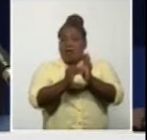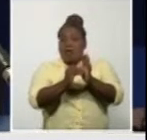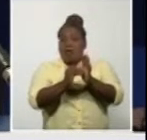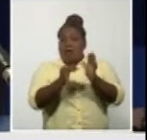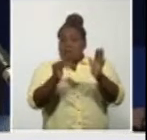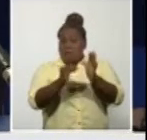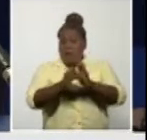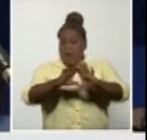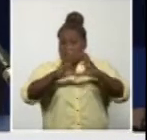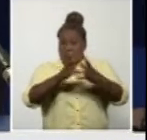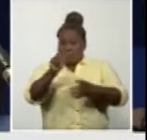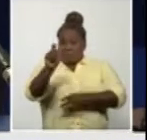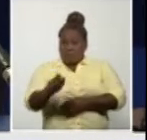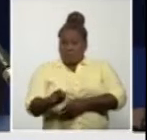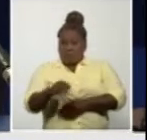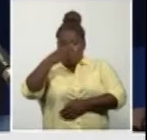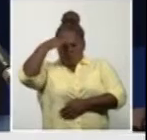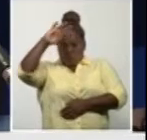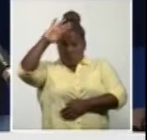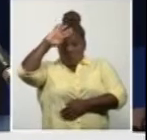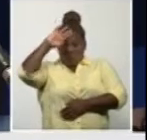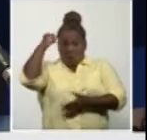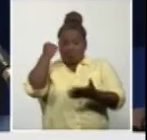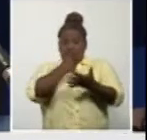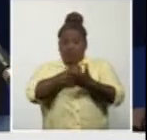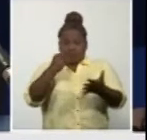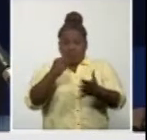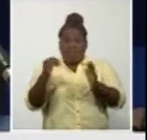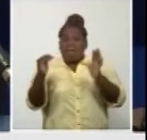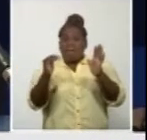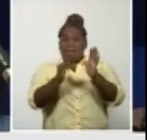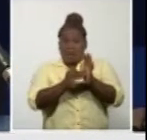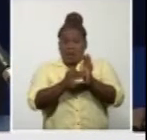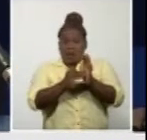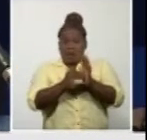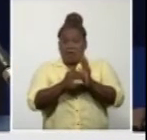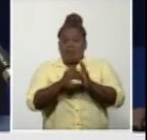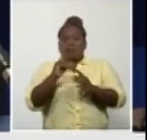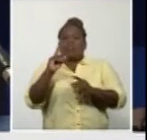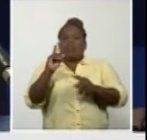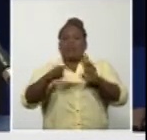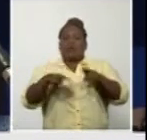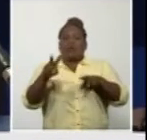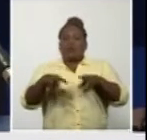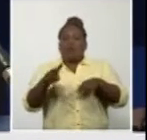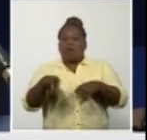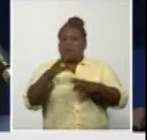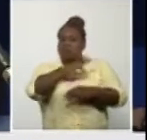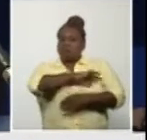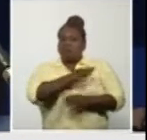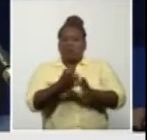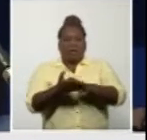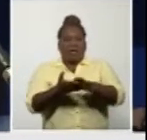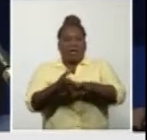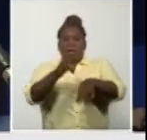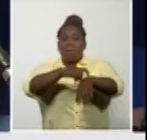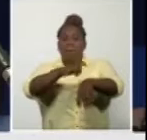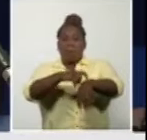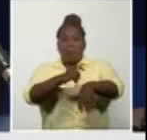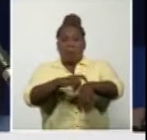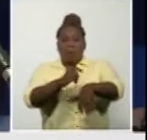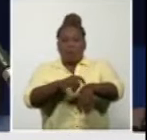In this way, 50.7%, there is 1,000 of all confirmed cases in